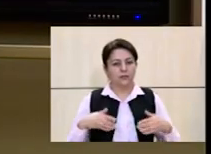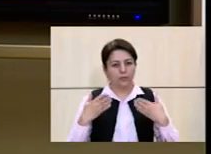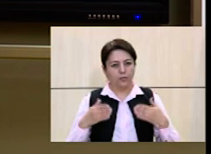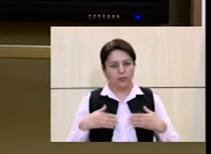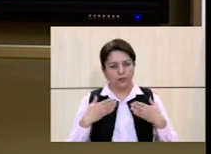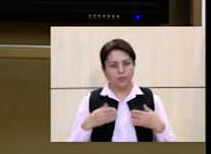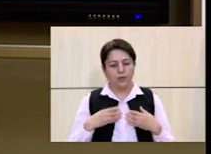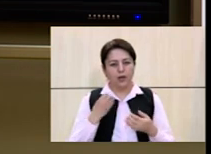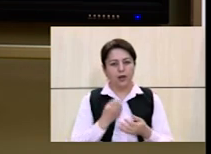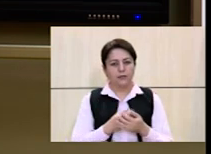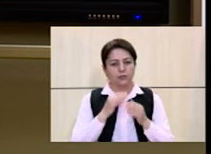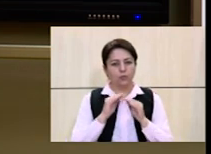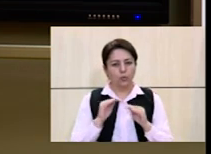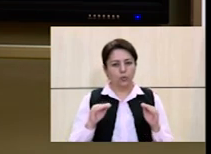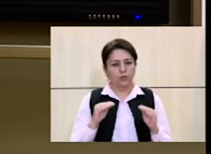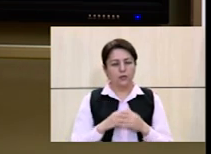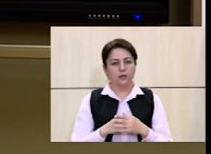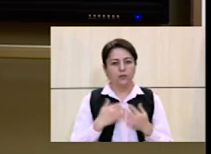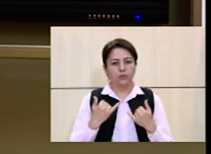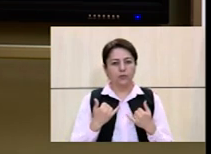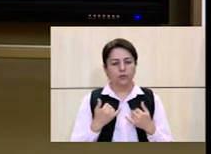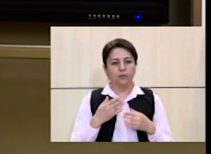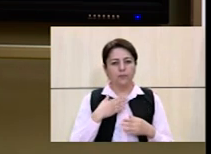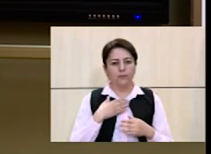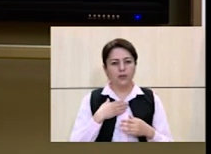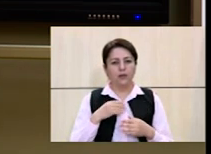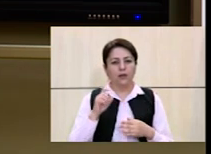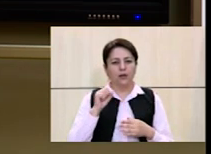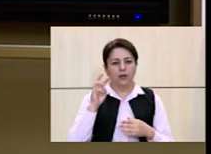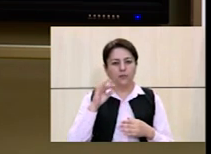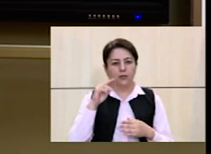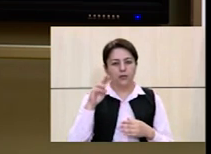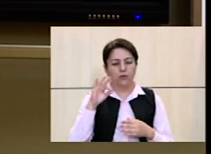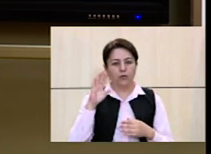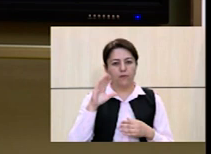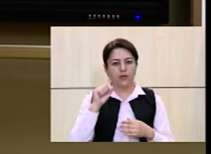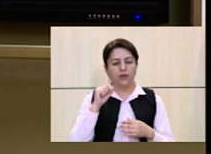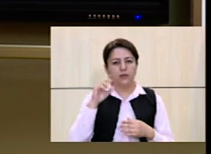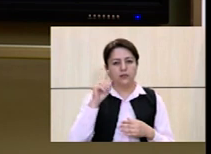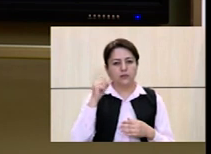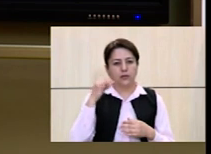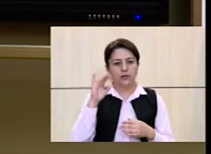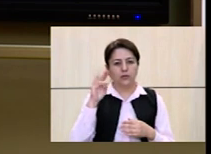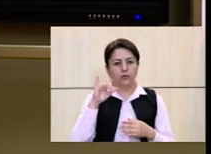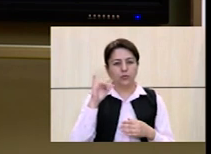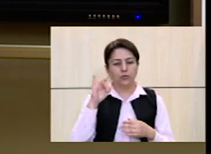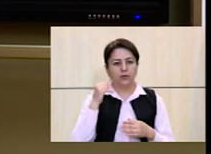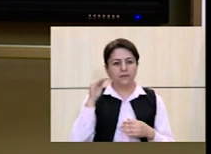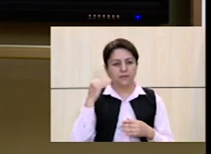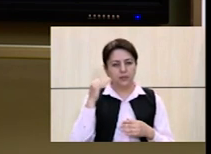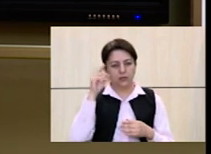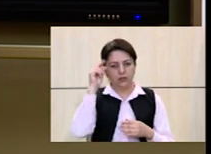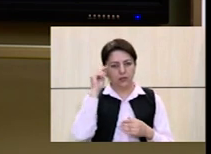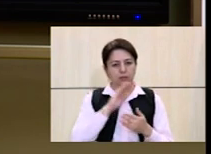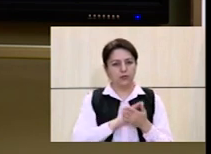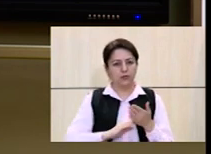Assalomu alaykum aziz o'quvchilar. Bugun men Hamidova Zaynura Ramazonovna siz bilan fizika darsini davom